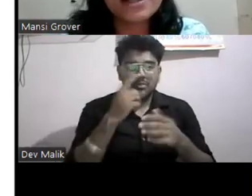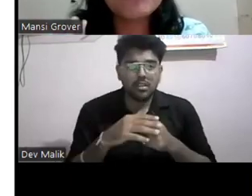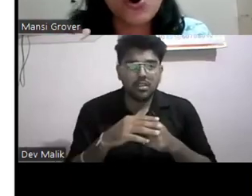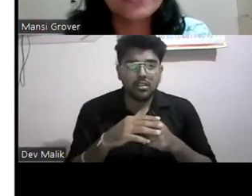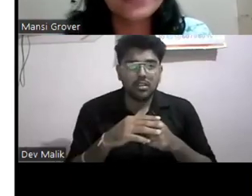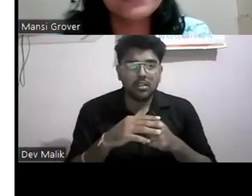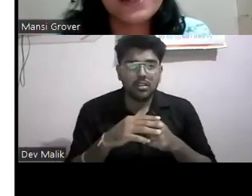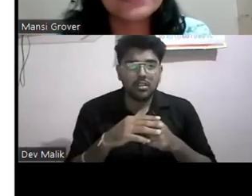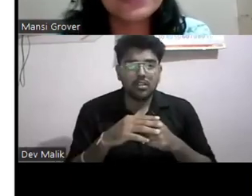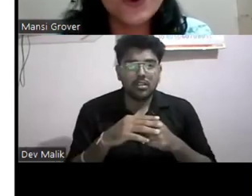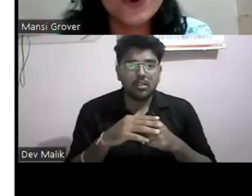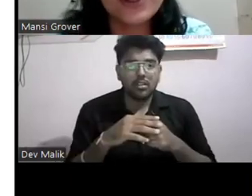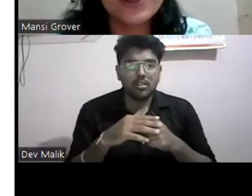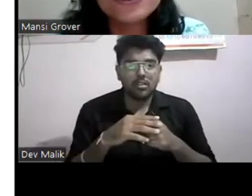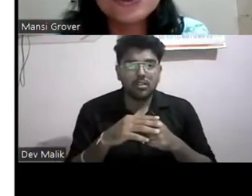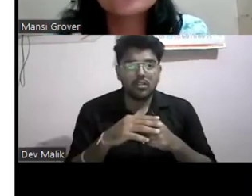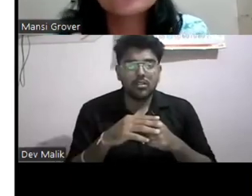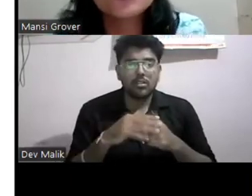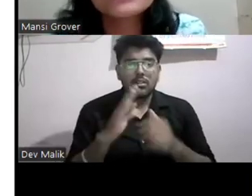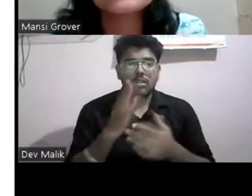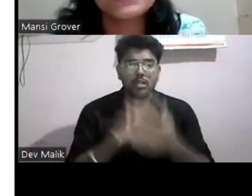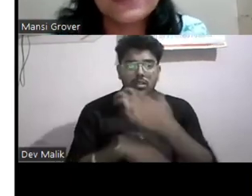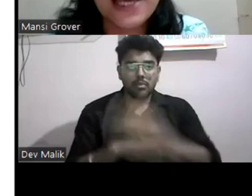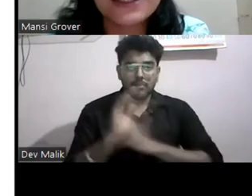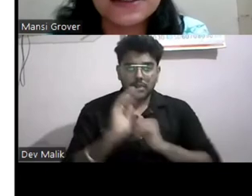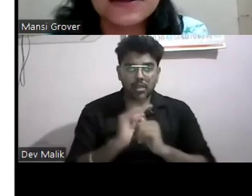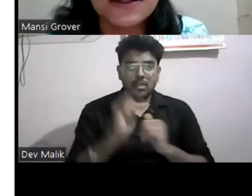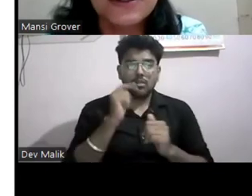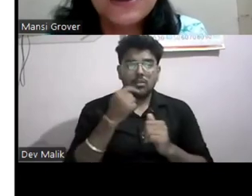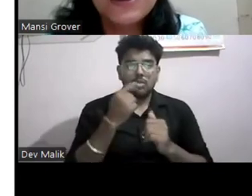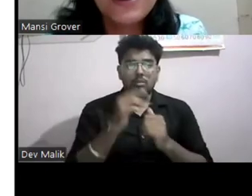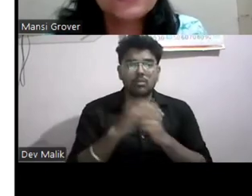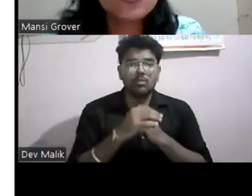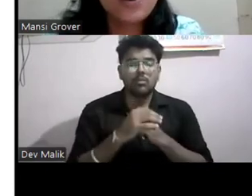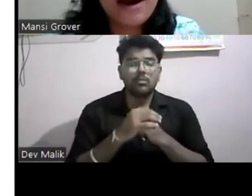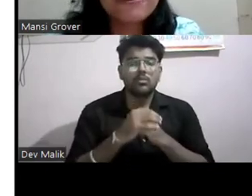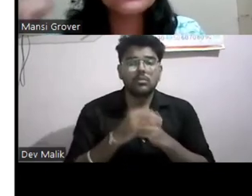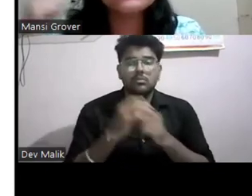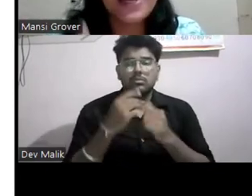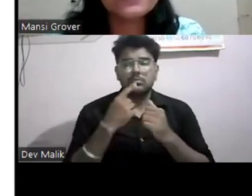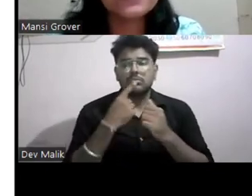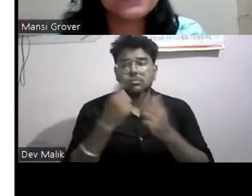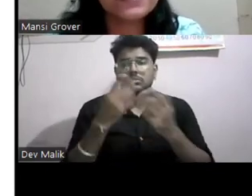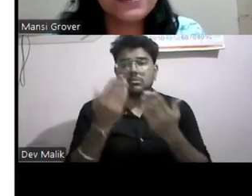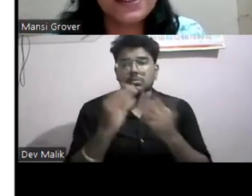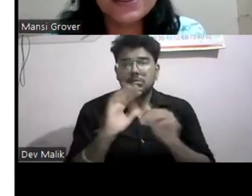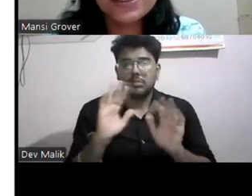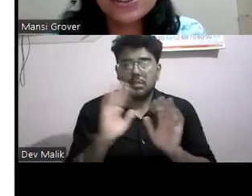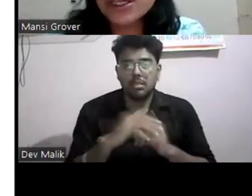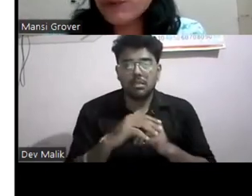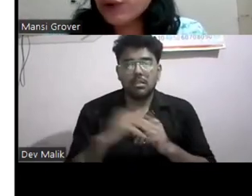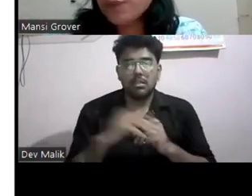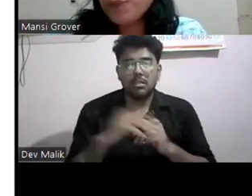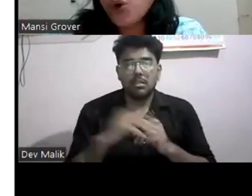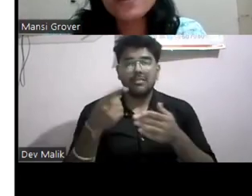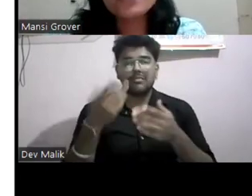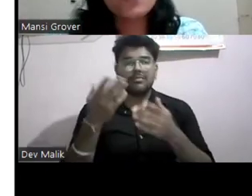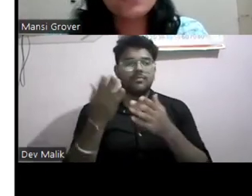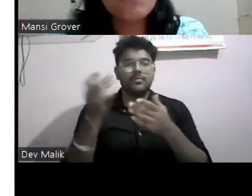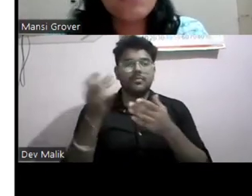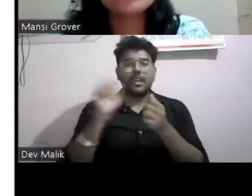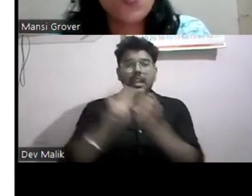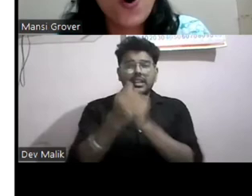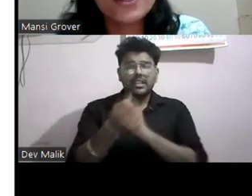who had come knocking at her door and she could not save that girl. So after that incident, she would